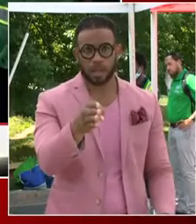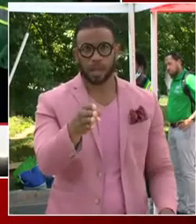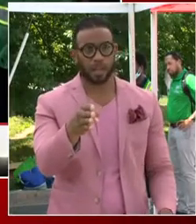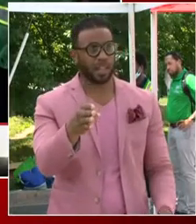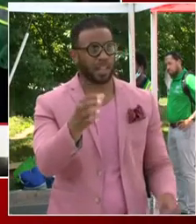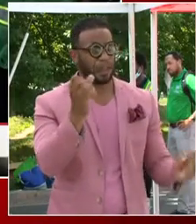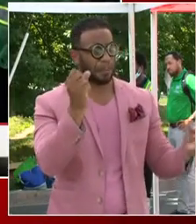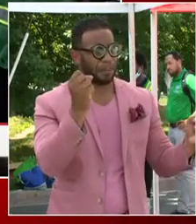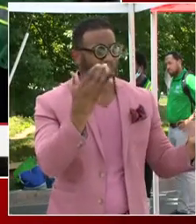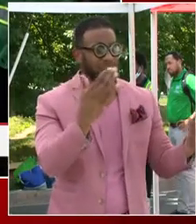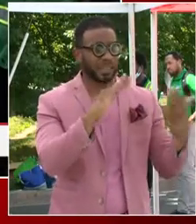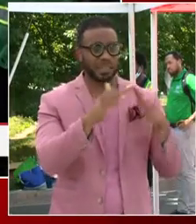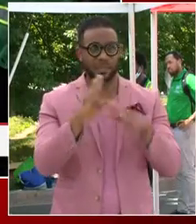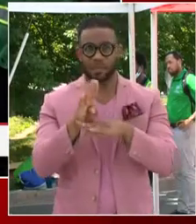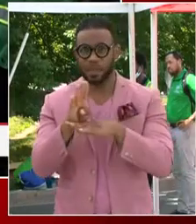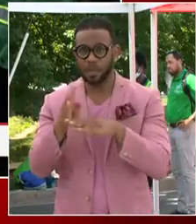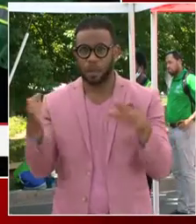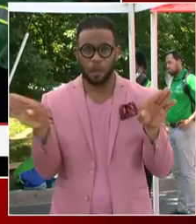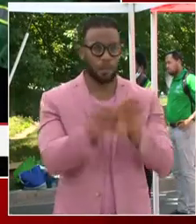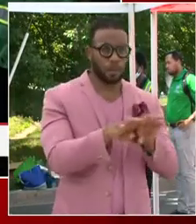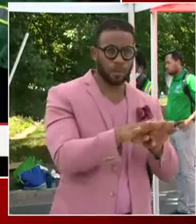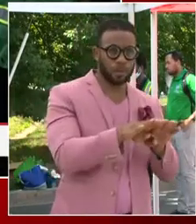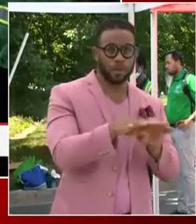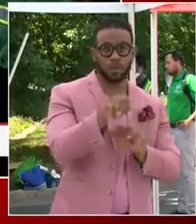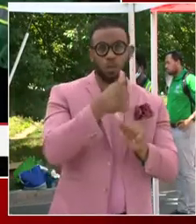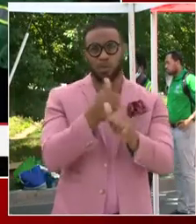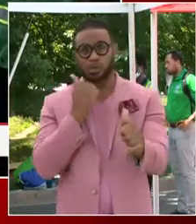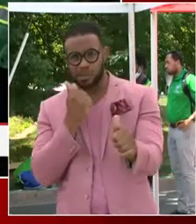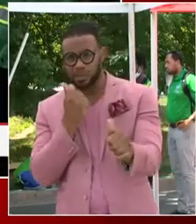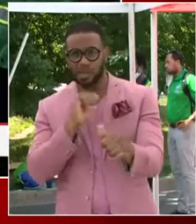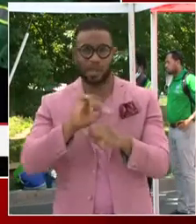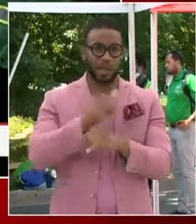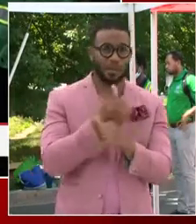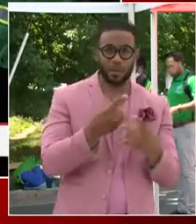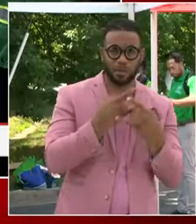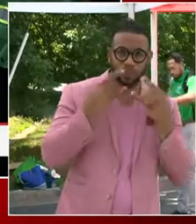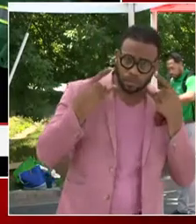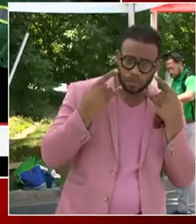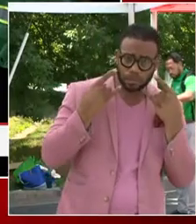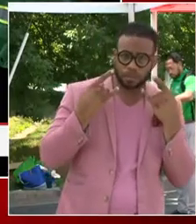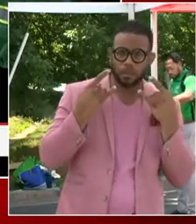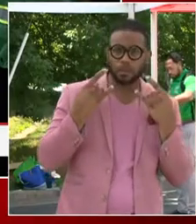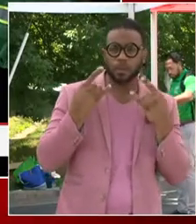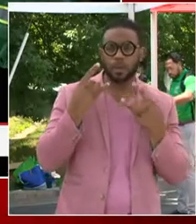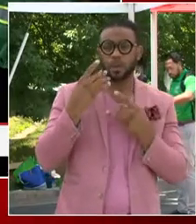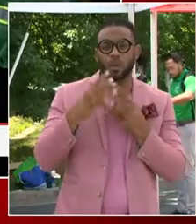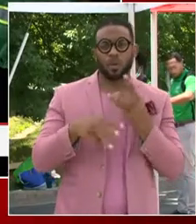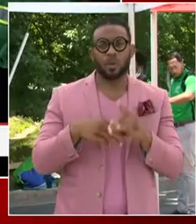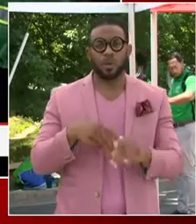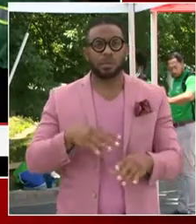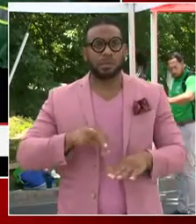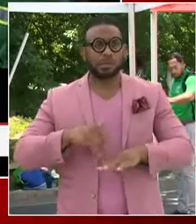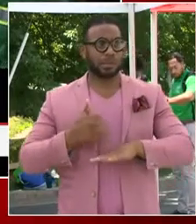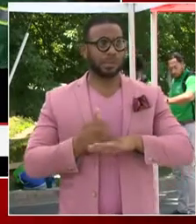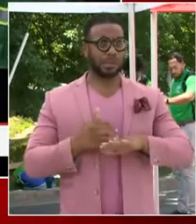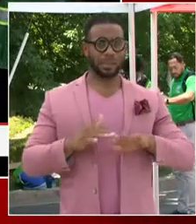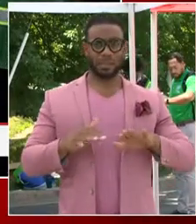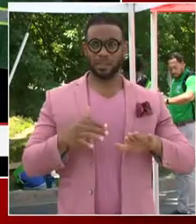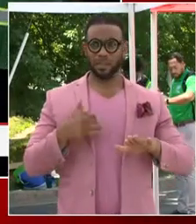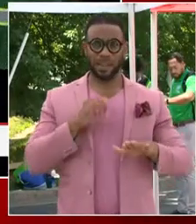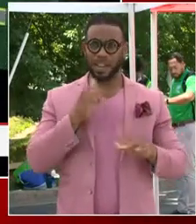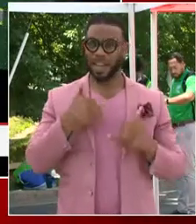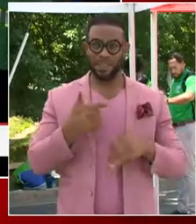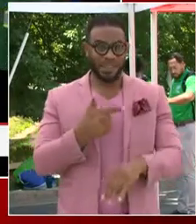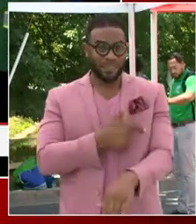closed down and social distancing and everybody wearing masks, the world was kind of set up because we didn't